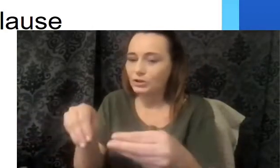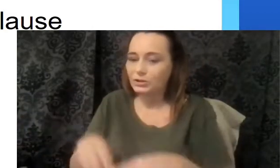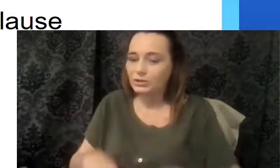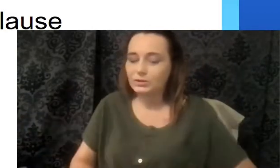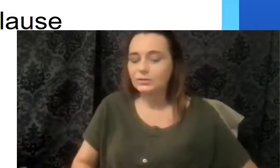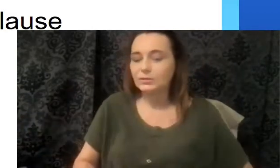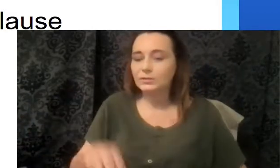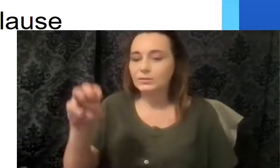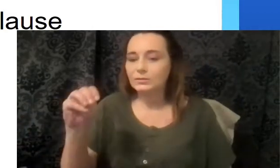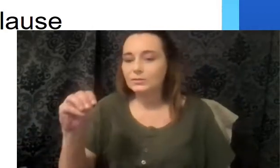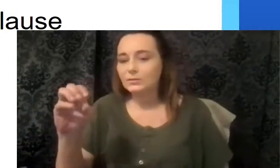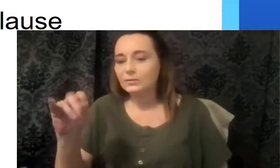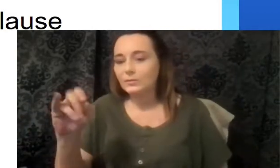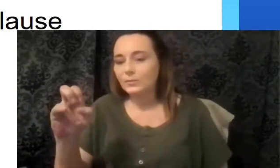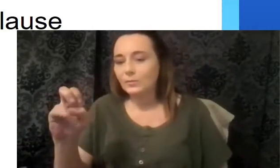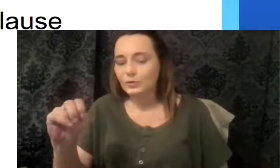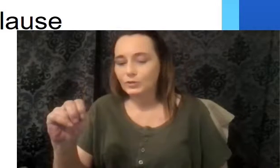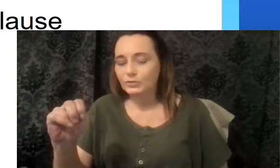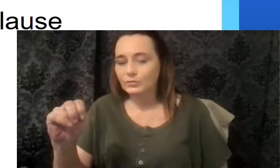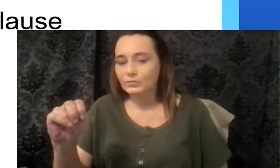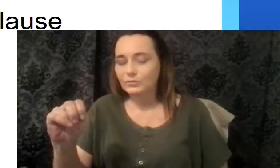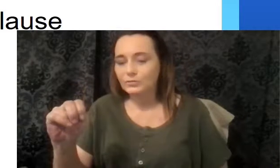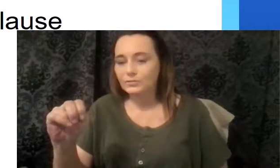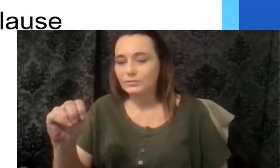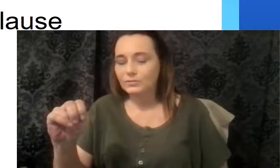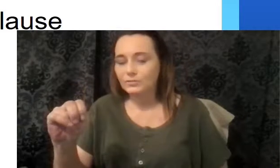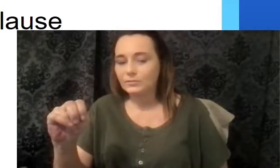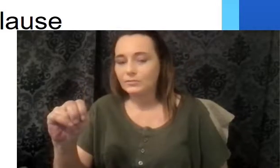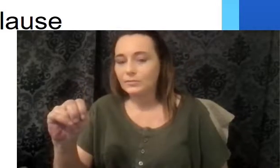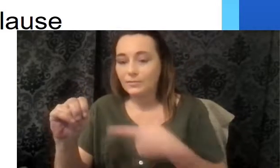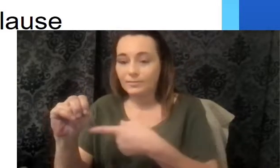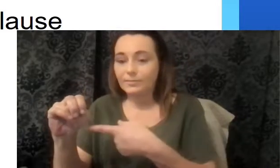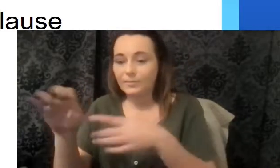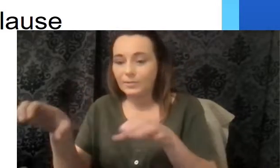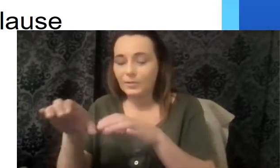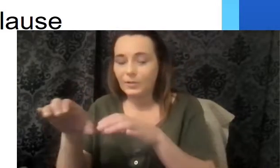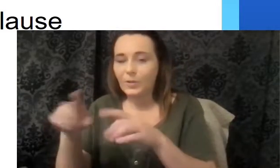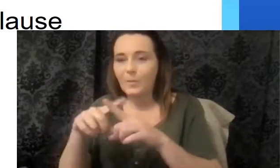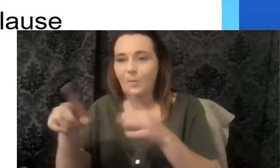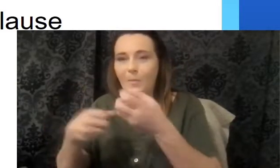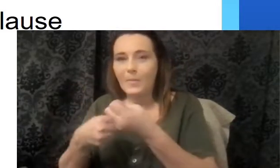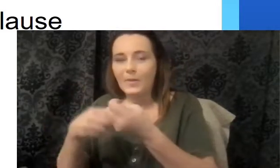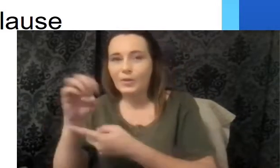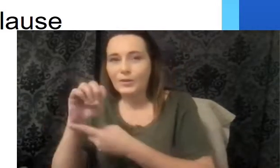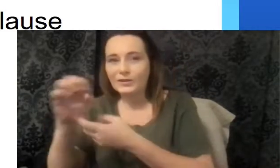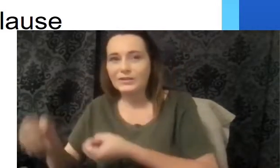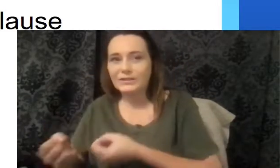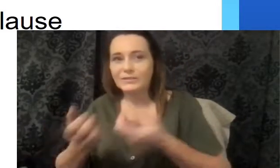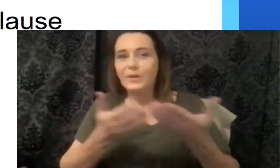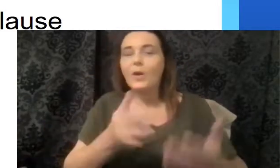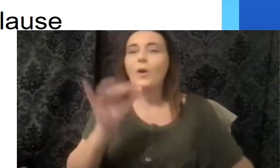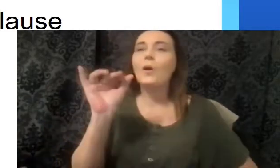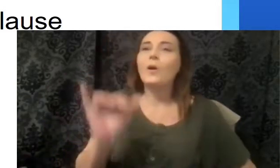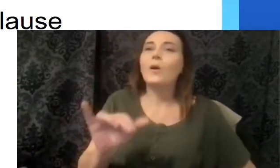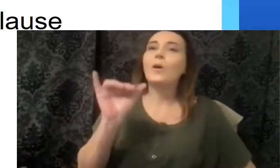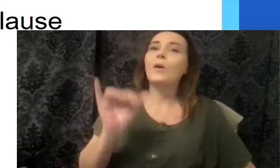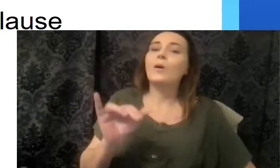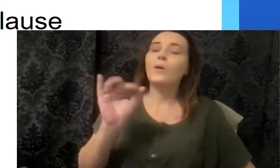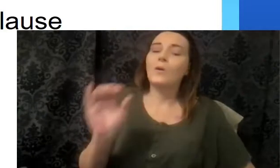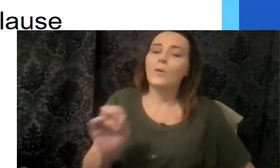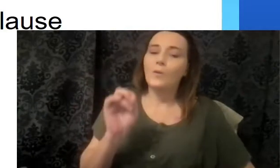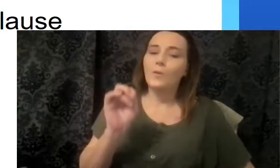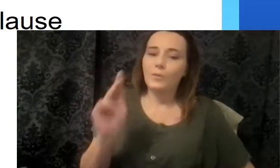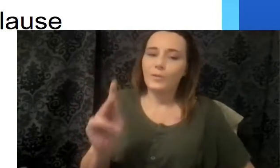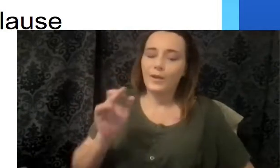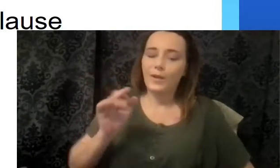Because it's as a trustor, the delegates present are making the motion. But it's the trustee submitting the motion. Right, on behalf of the entirety